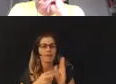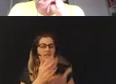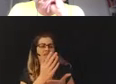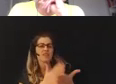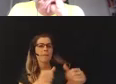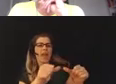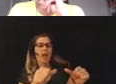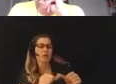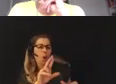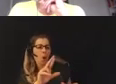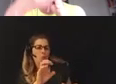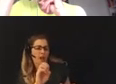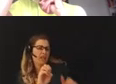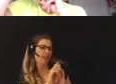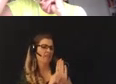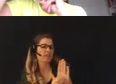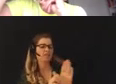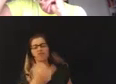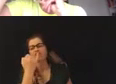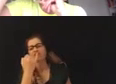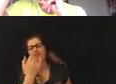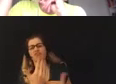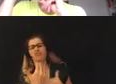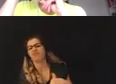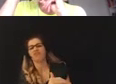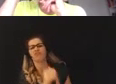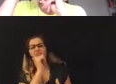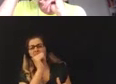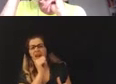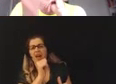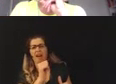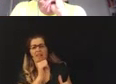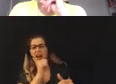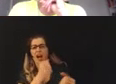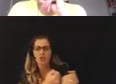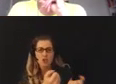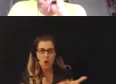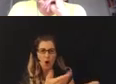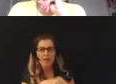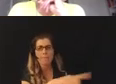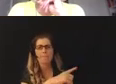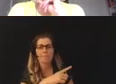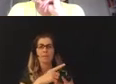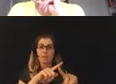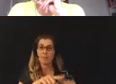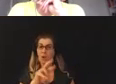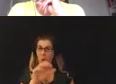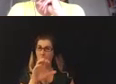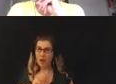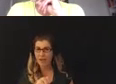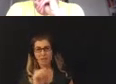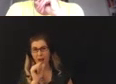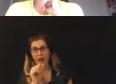based on their race or ethnicity. You could see it in a systemic divestment of neighborhoods and communities based upon race rather than